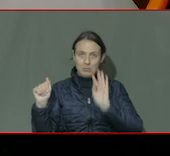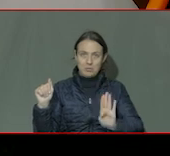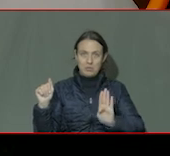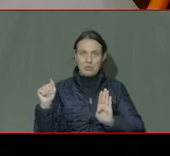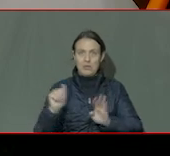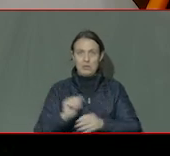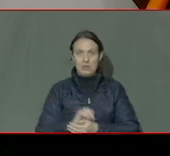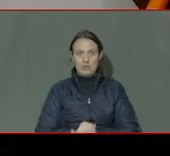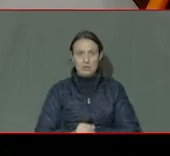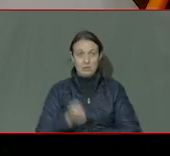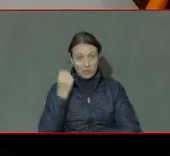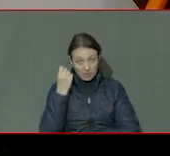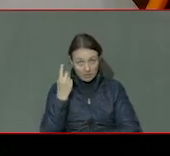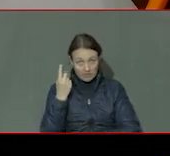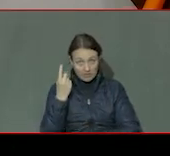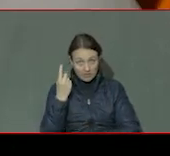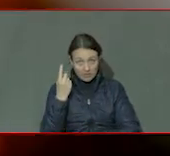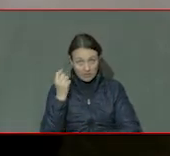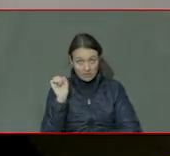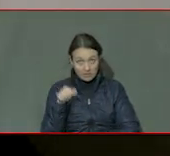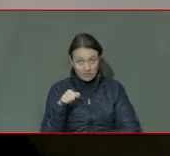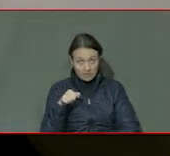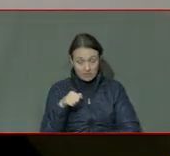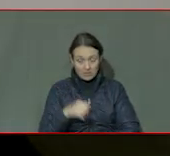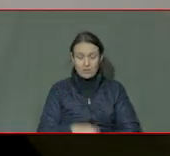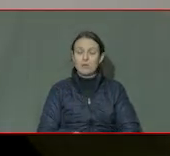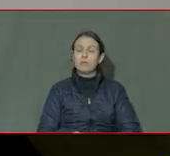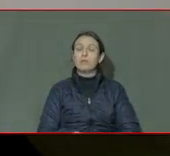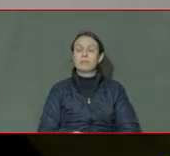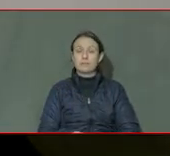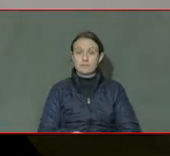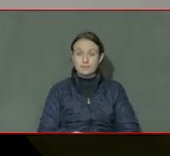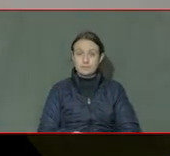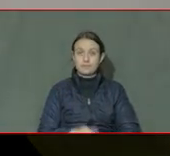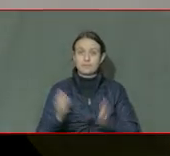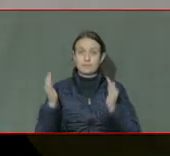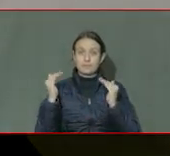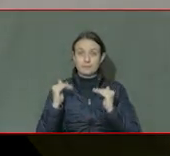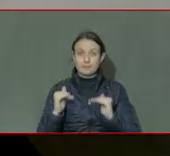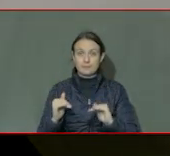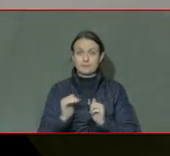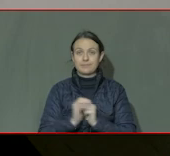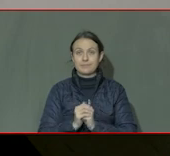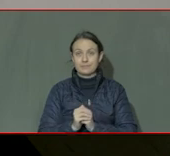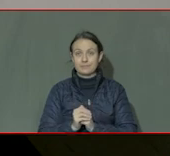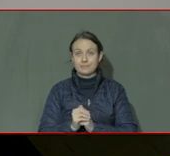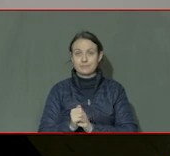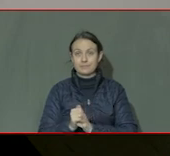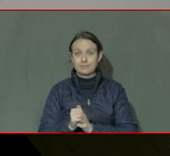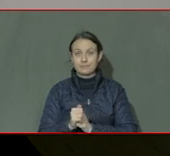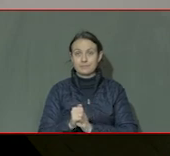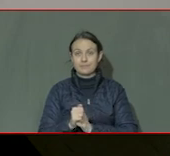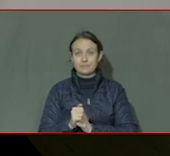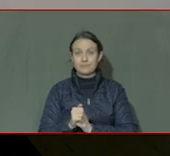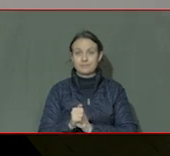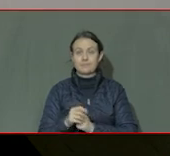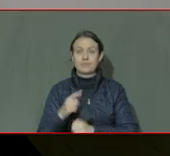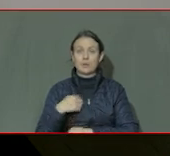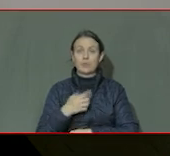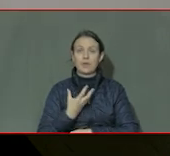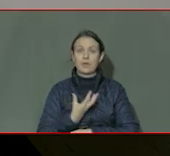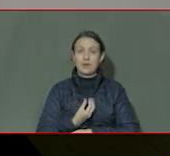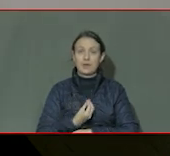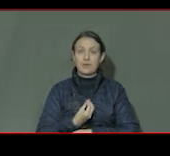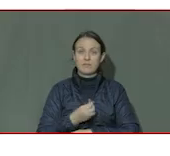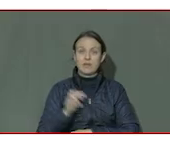You understand what I'm saying? Also, we also have the following, ladies and gentlemen. We also have Mendel's